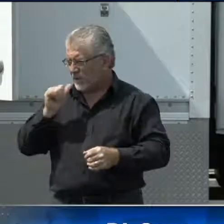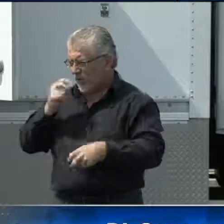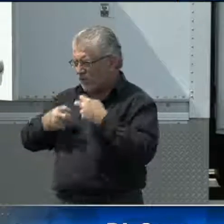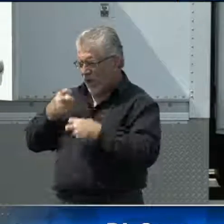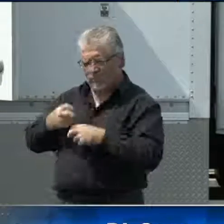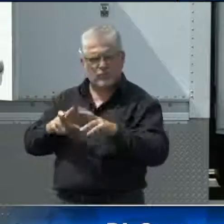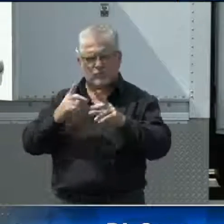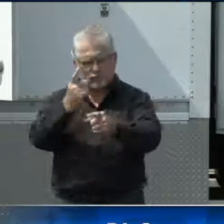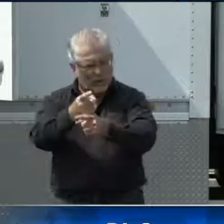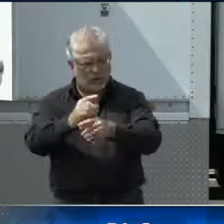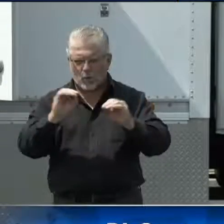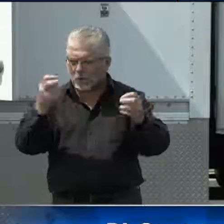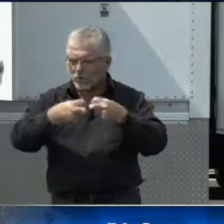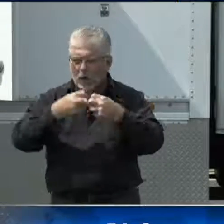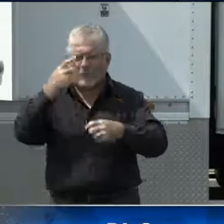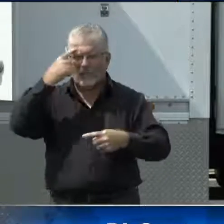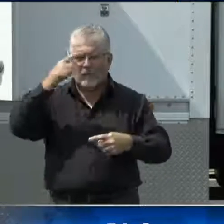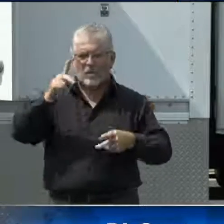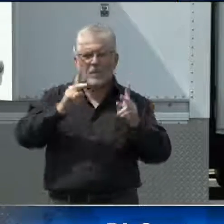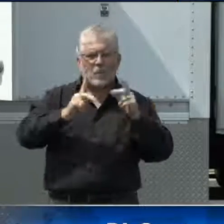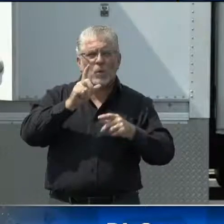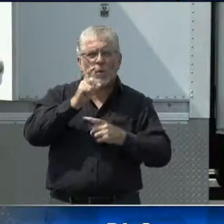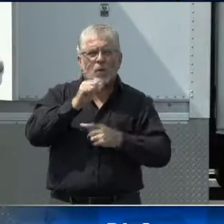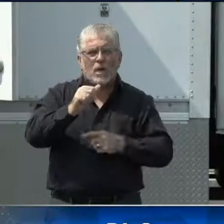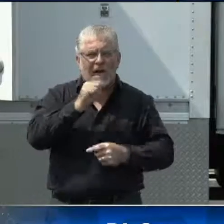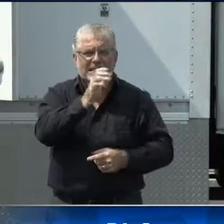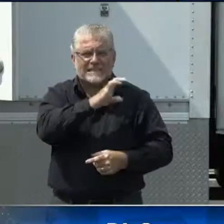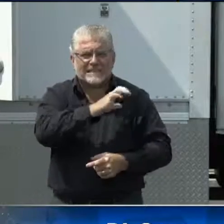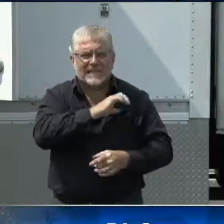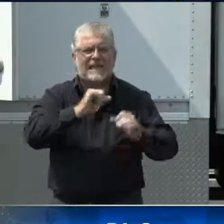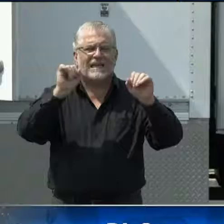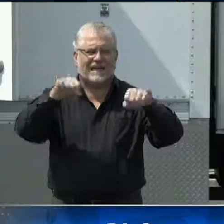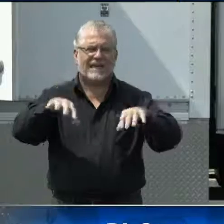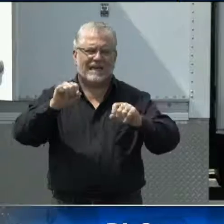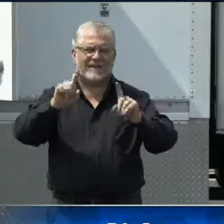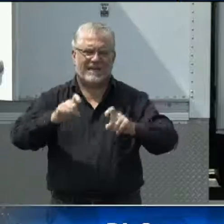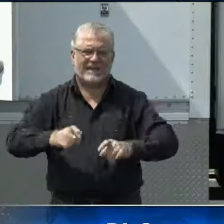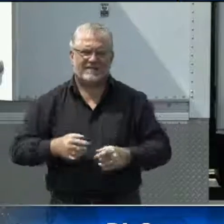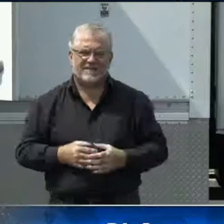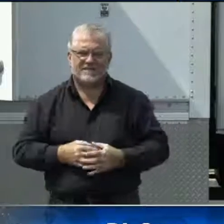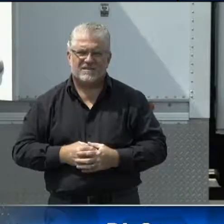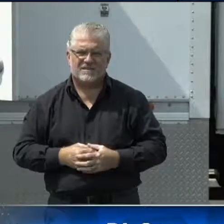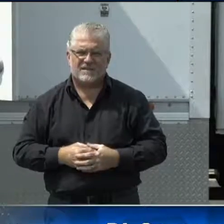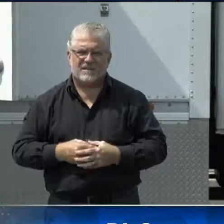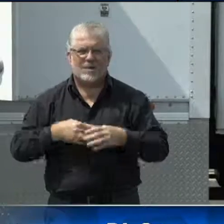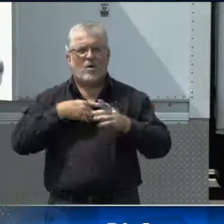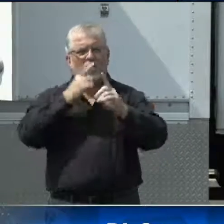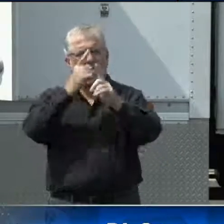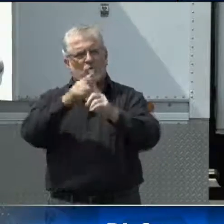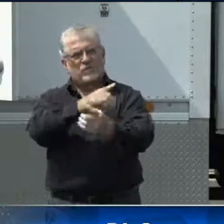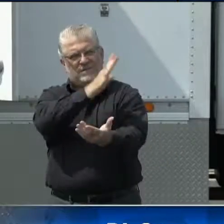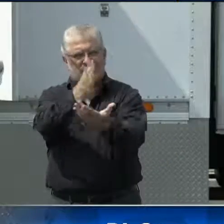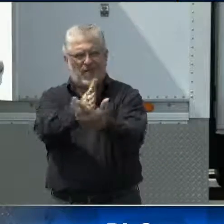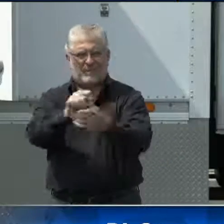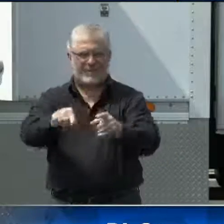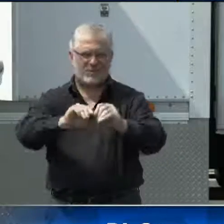symptoms and needs to be tested, they need to be tested. That's how we stop the spread in our communities.